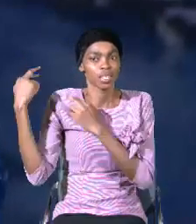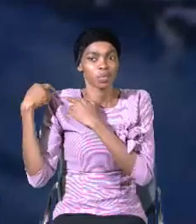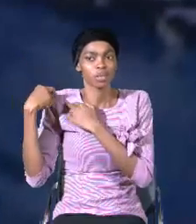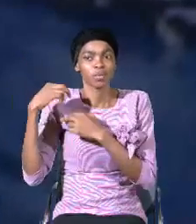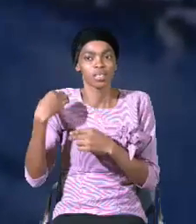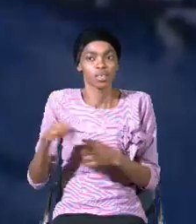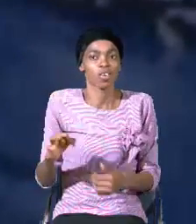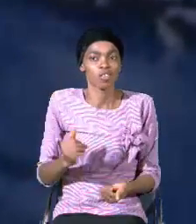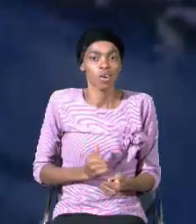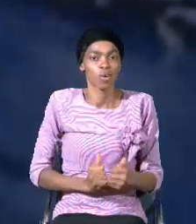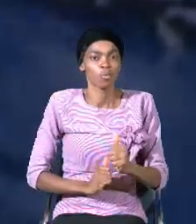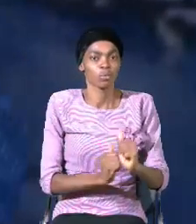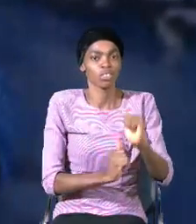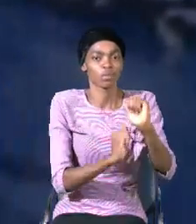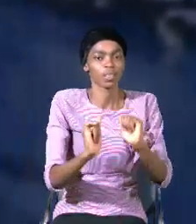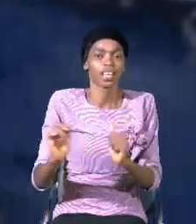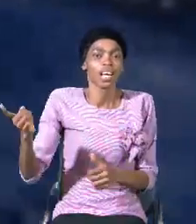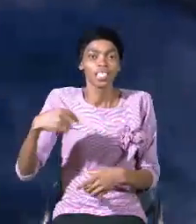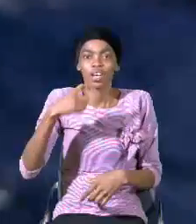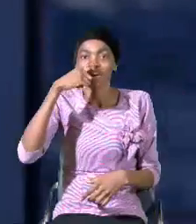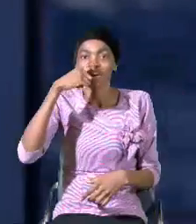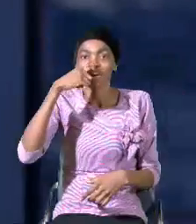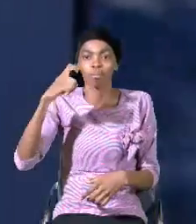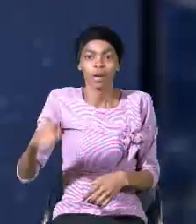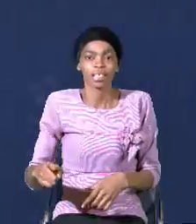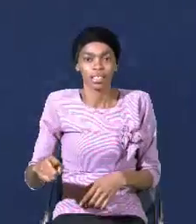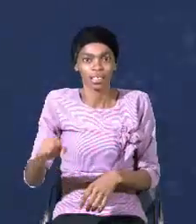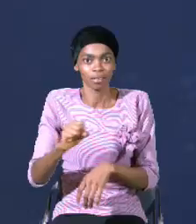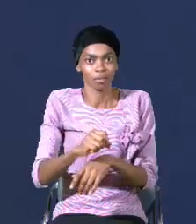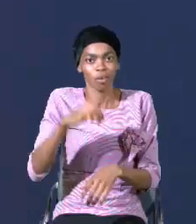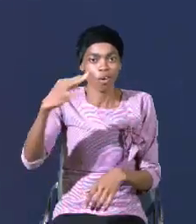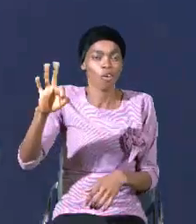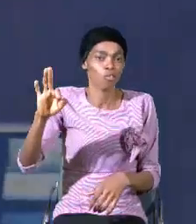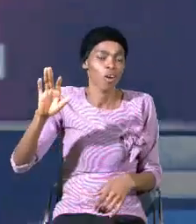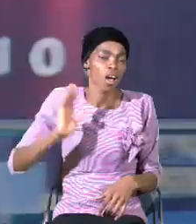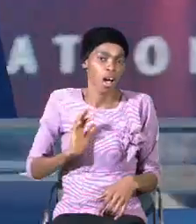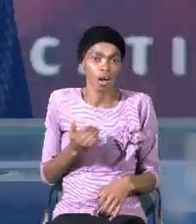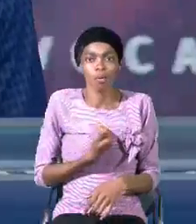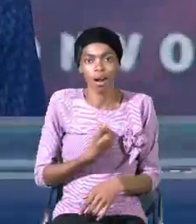That word responsibility, I want you to break that word